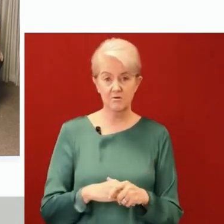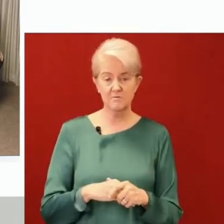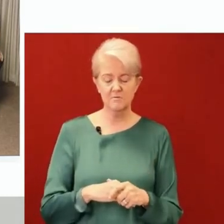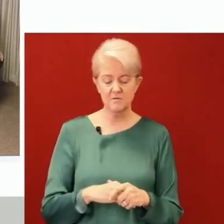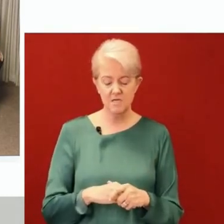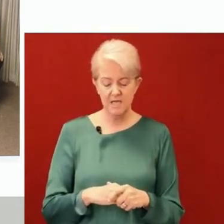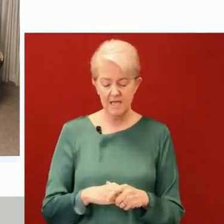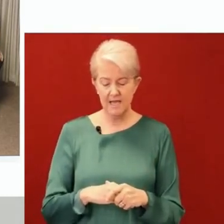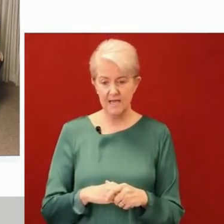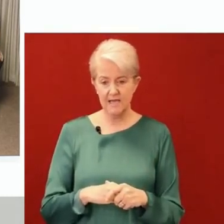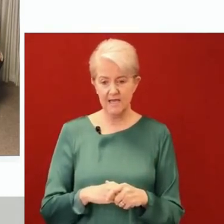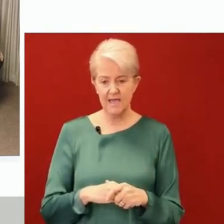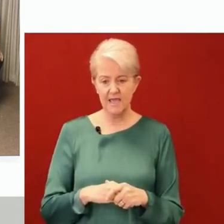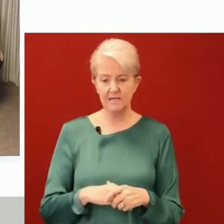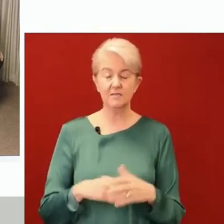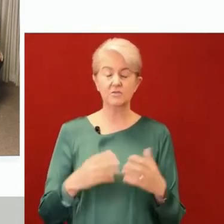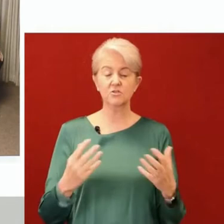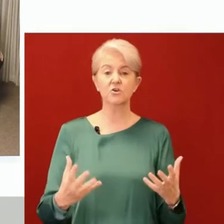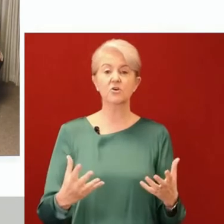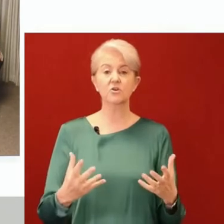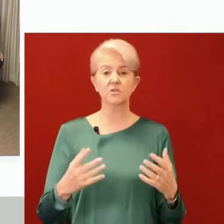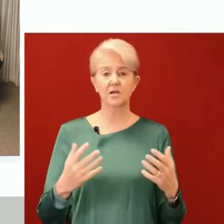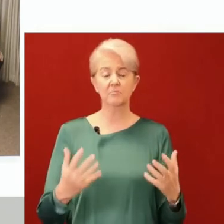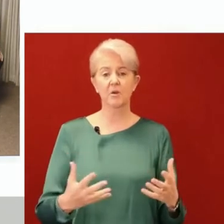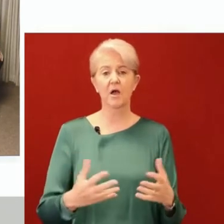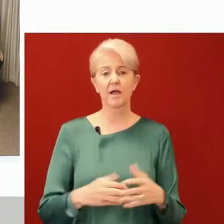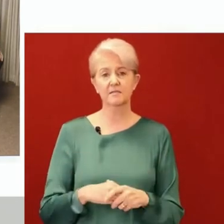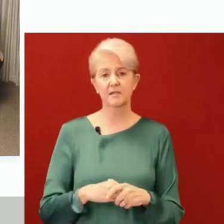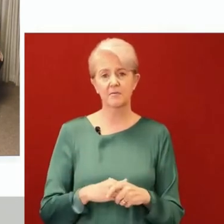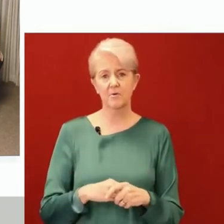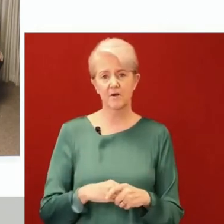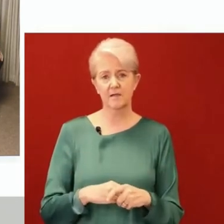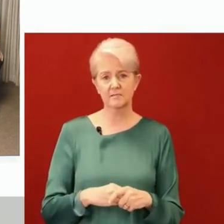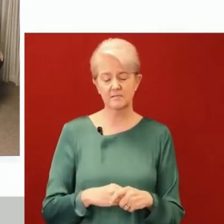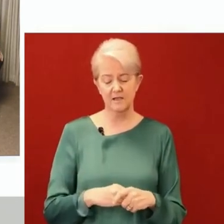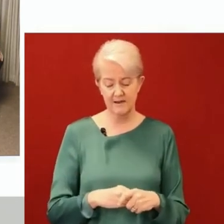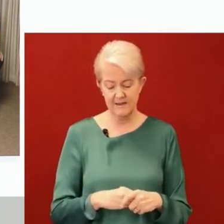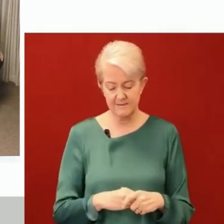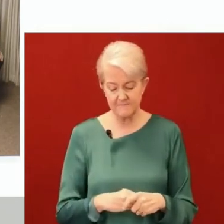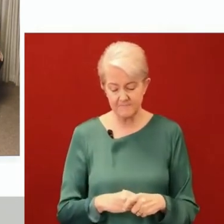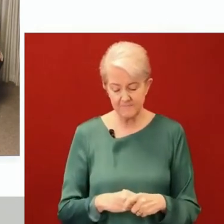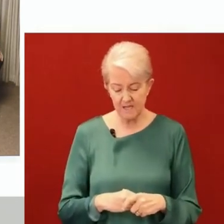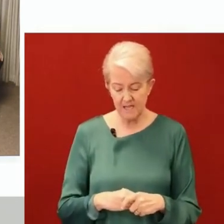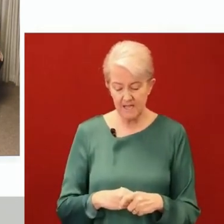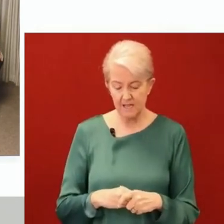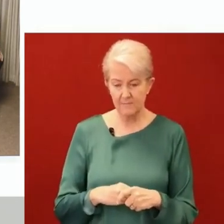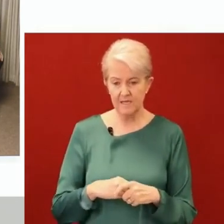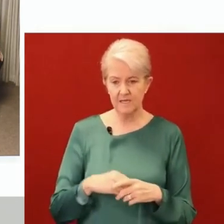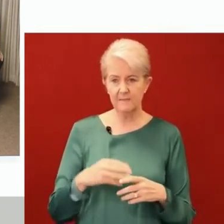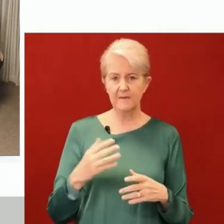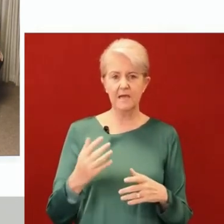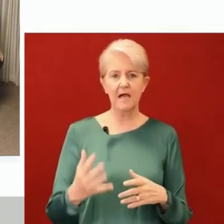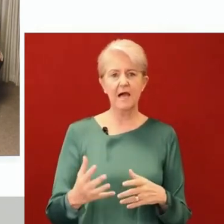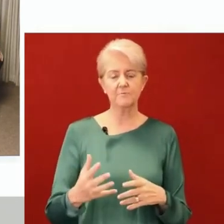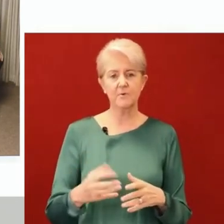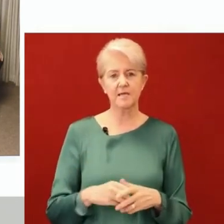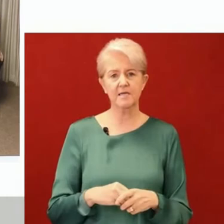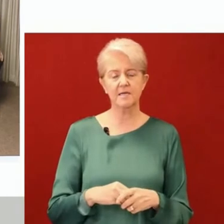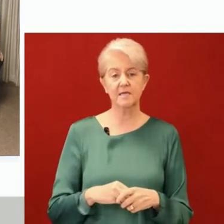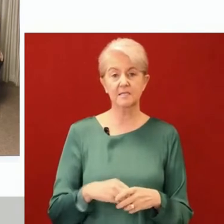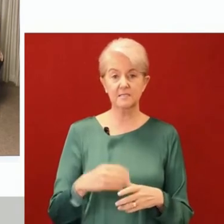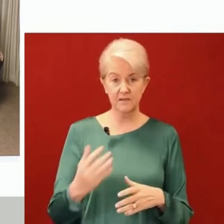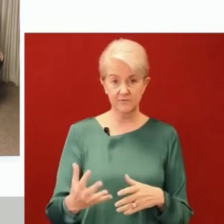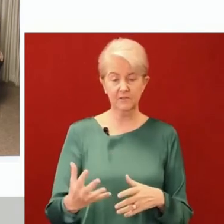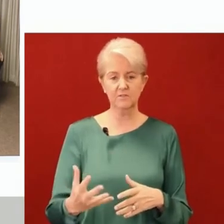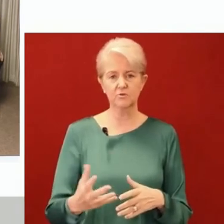is terrible, and it is a scourge and a blight upon our society. It can be